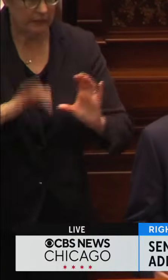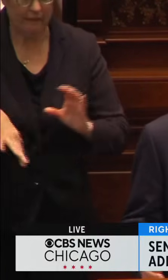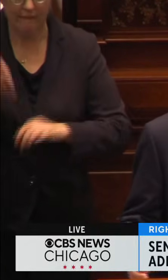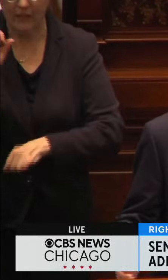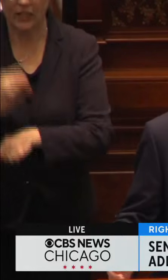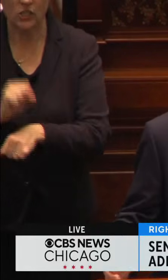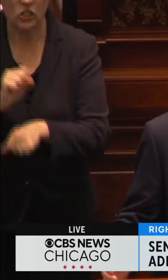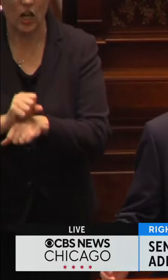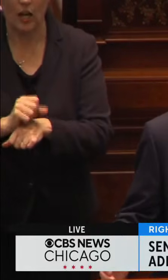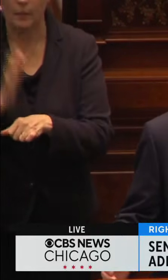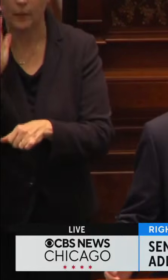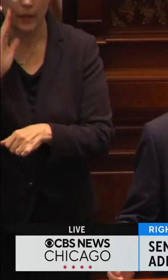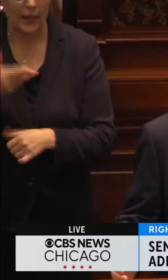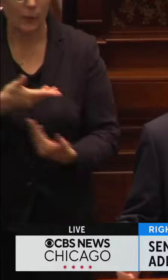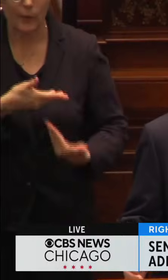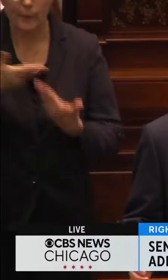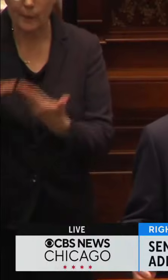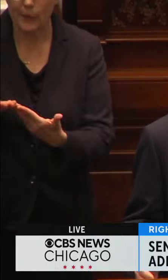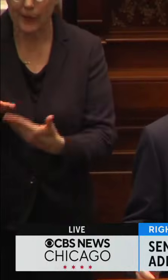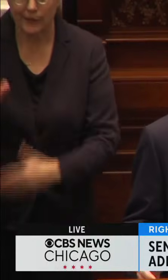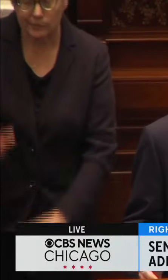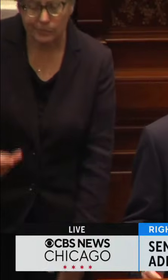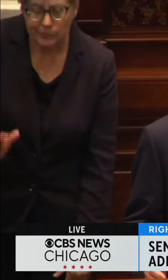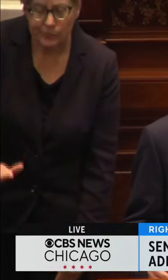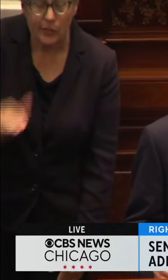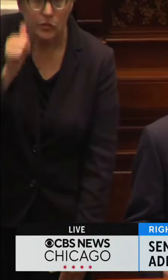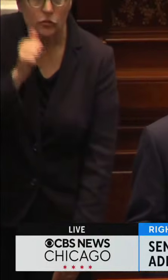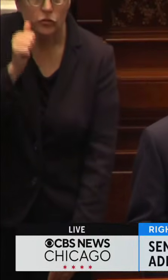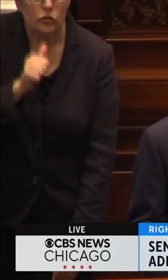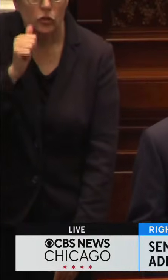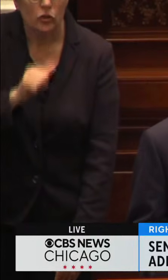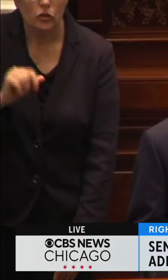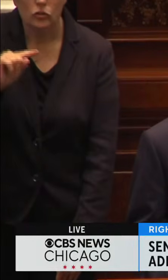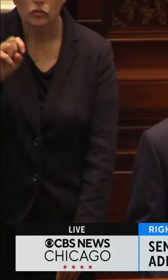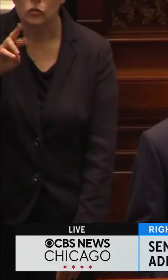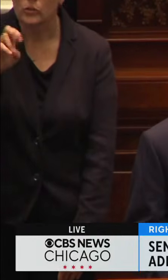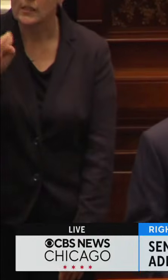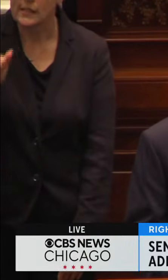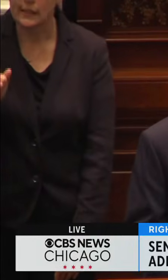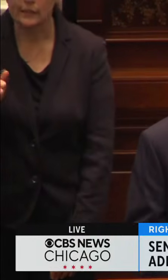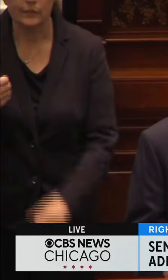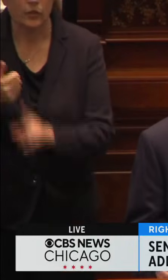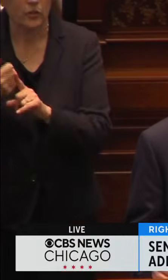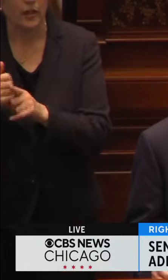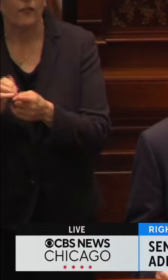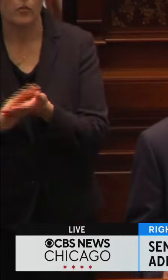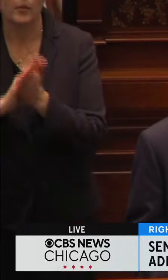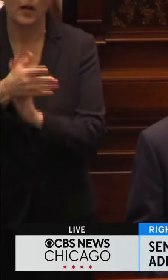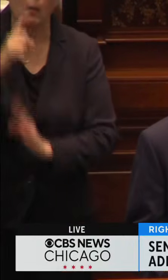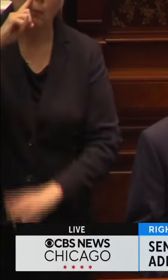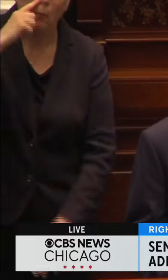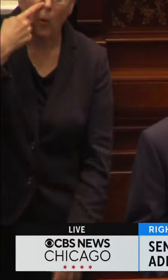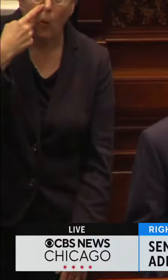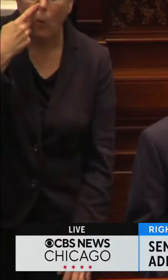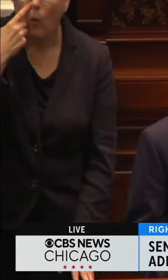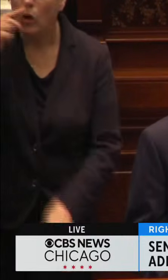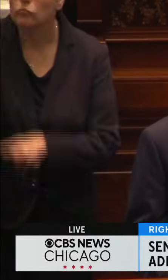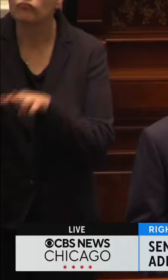He would drag along his little daughter, Teresa, and she would get bored and look around the churches he was